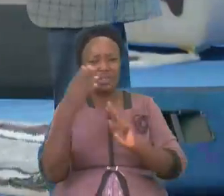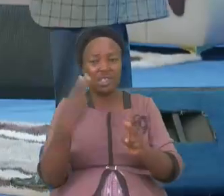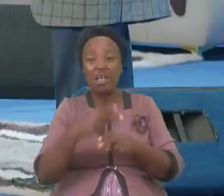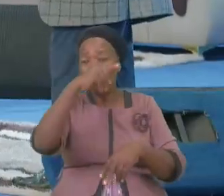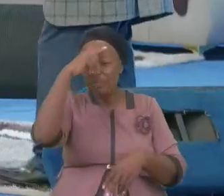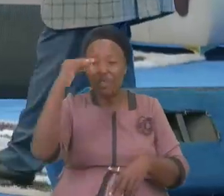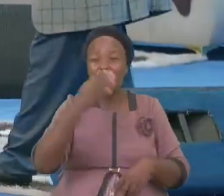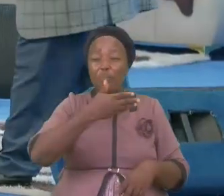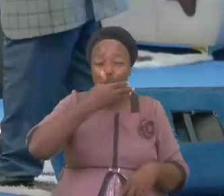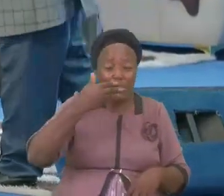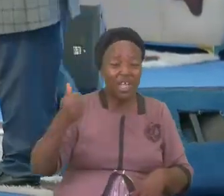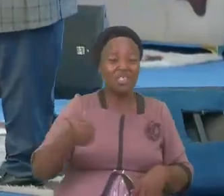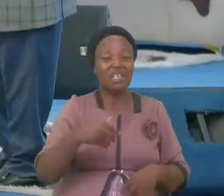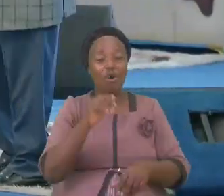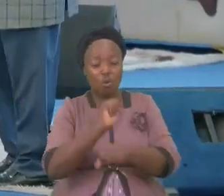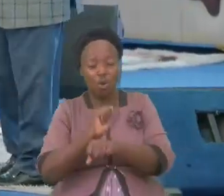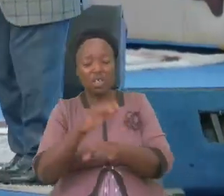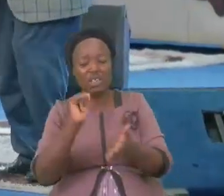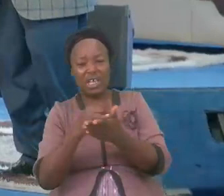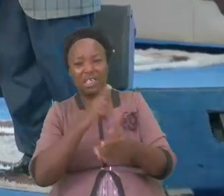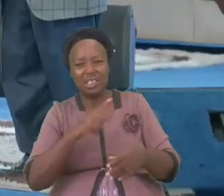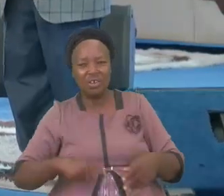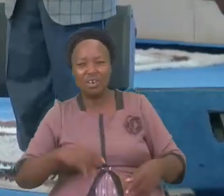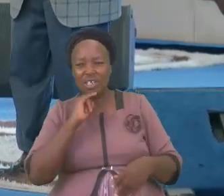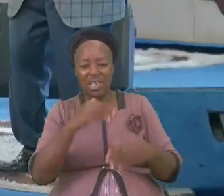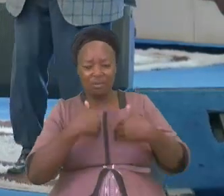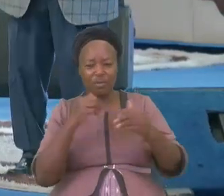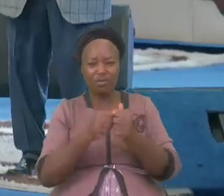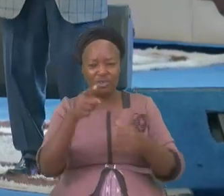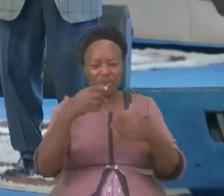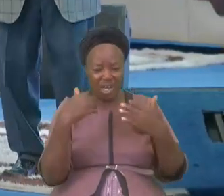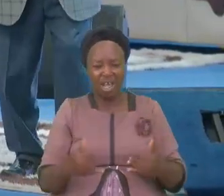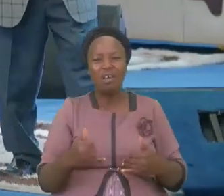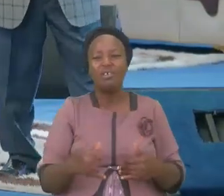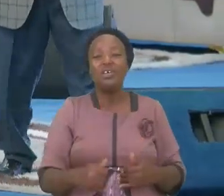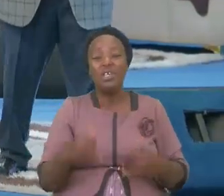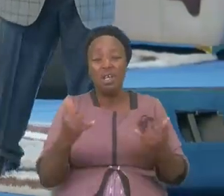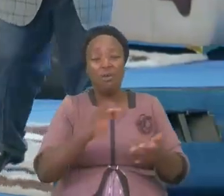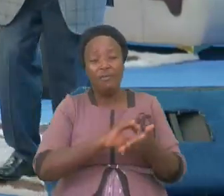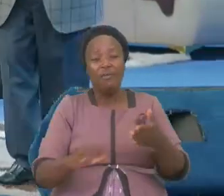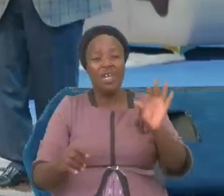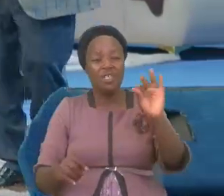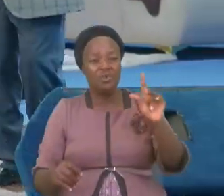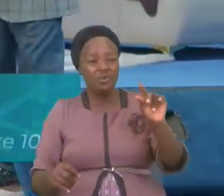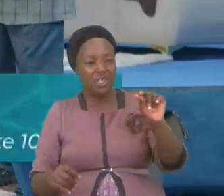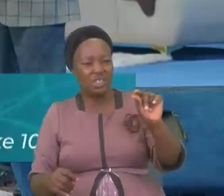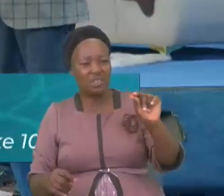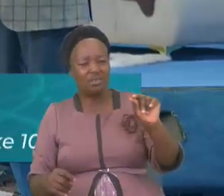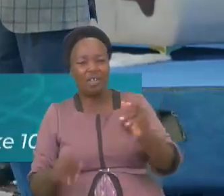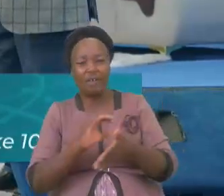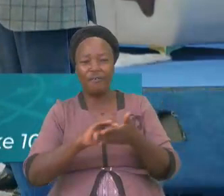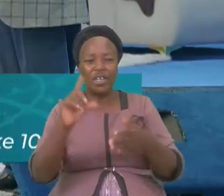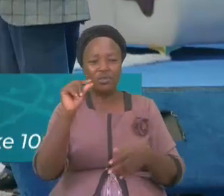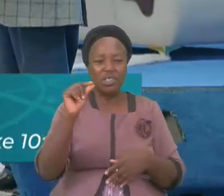And then in verse 20, it says, notwithstanding, in this rejoice not. That is,